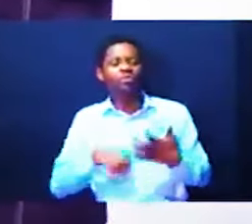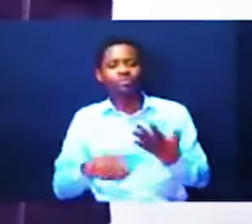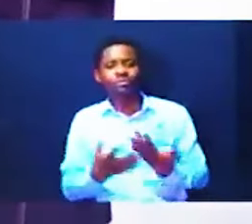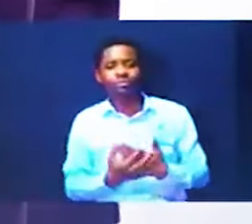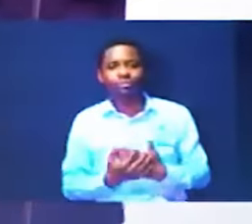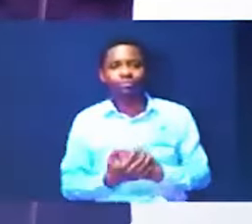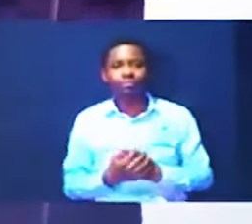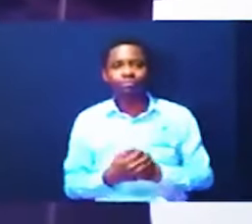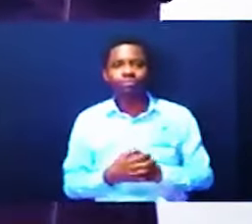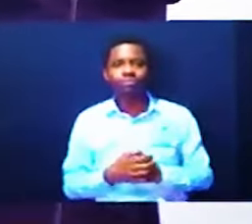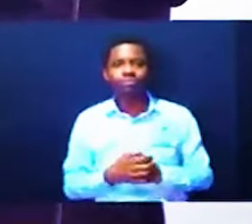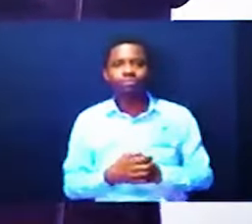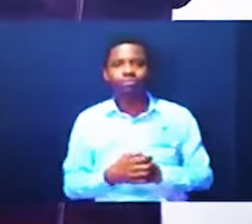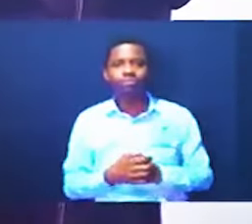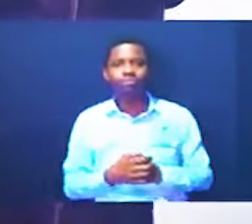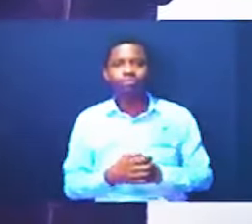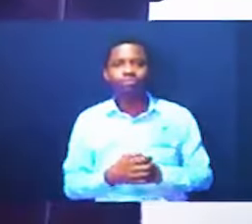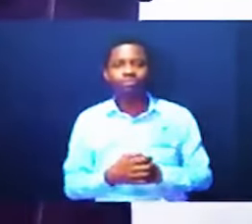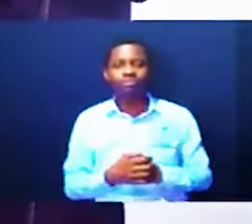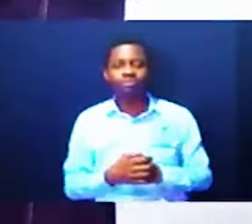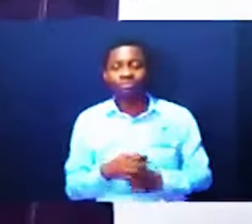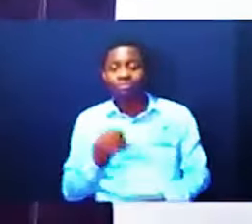Now, what is